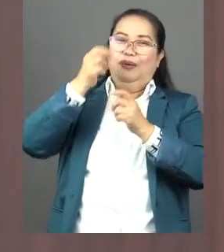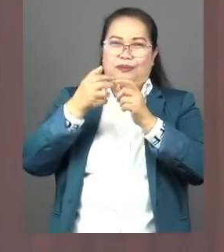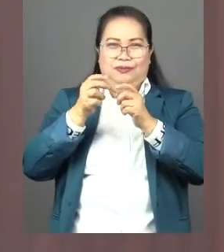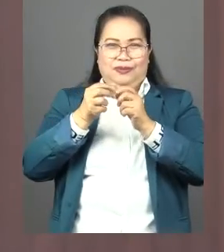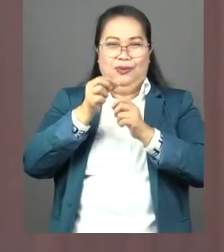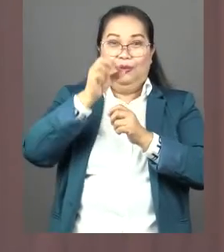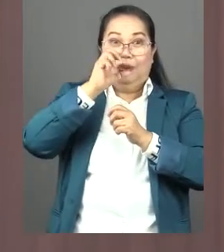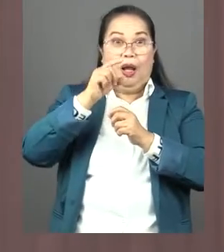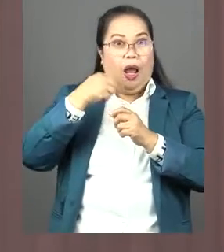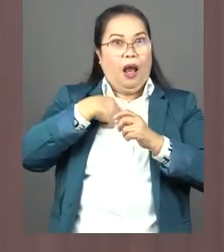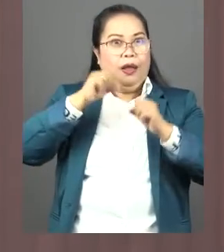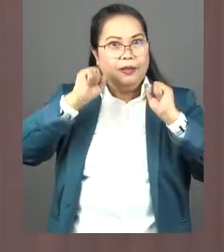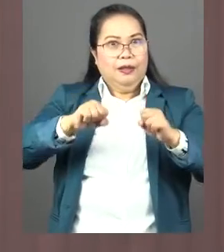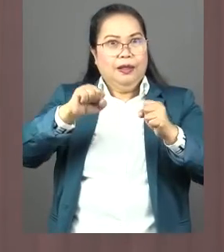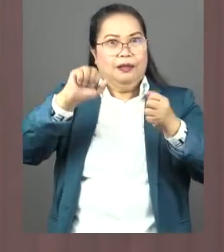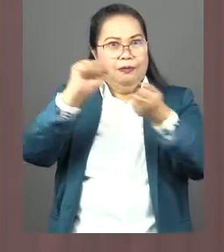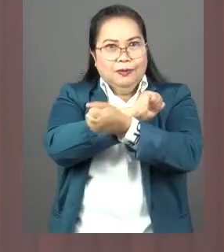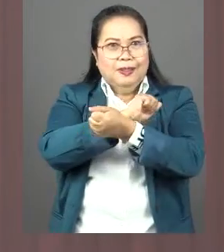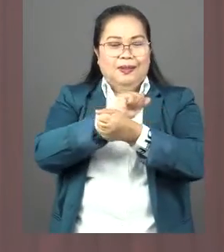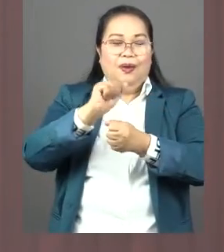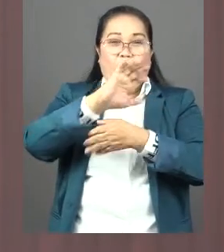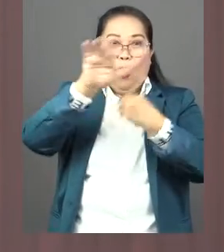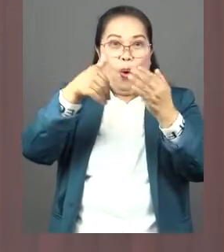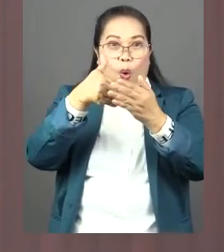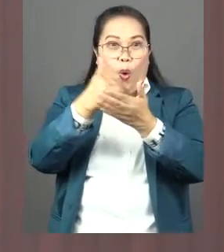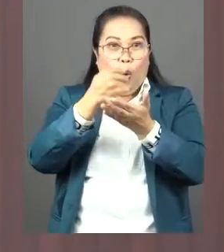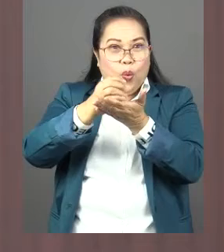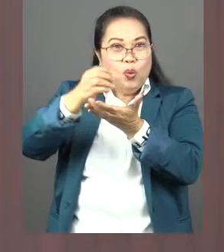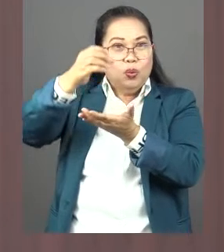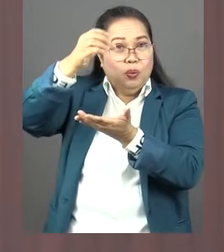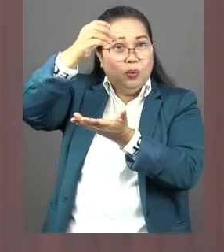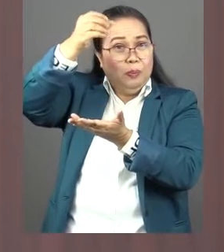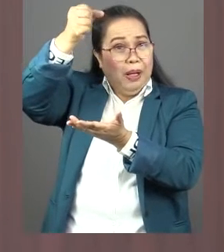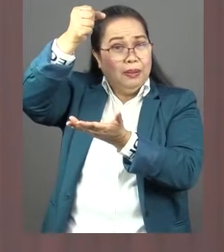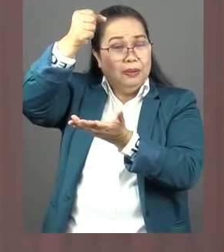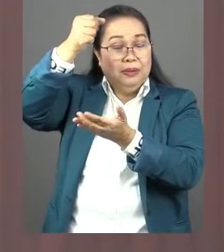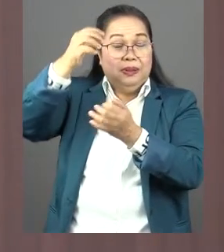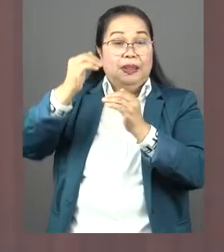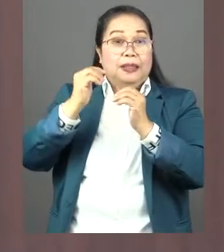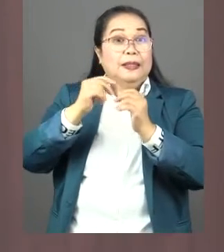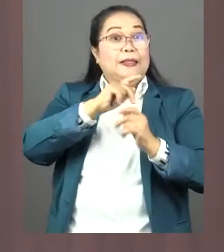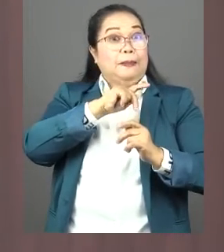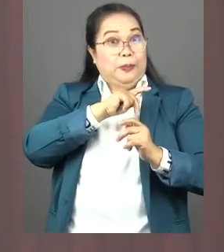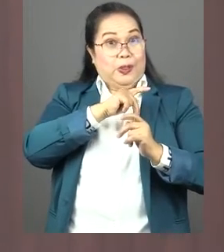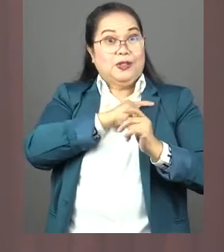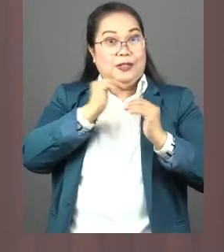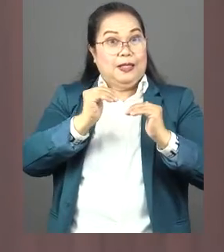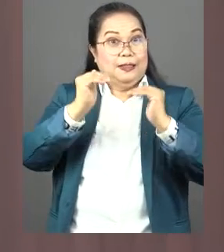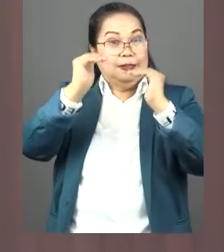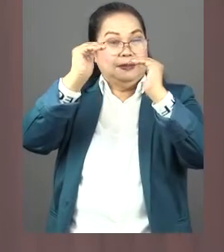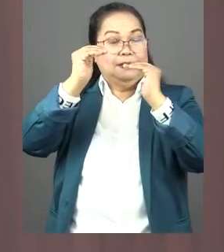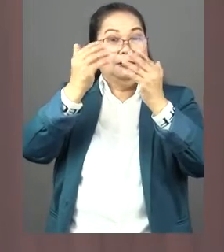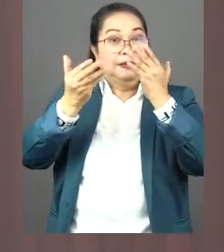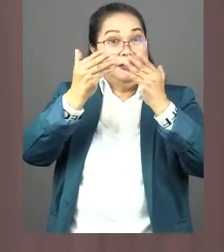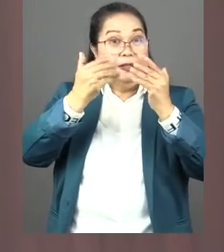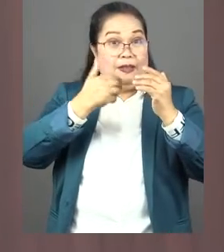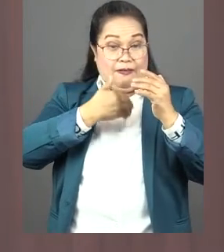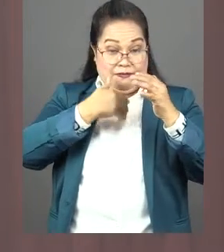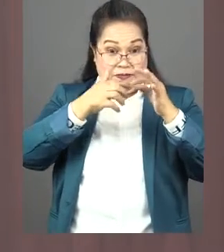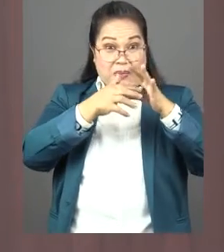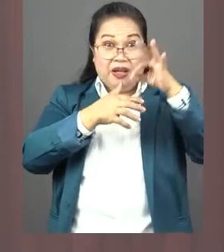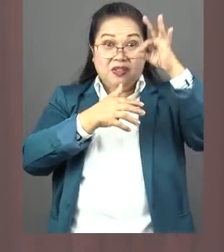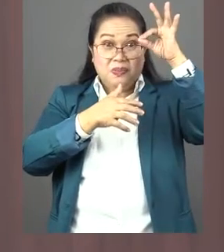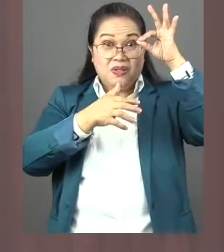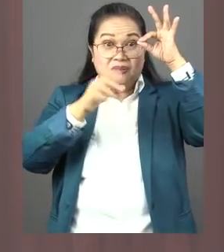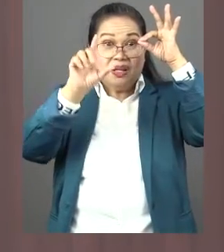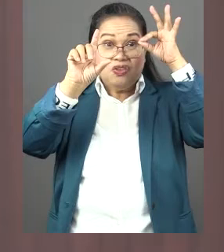can finish a whole bottle." You're following me, my friends. The principal escalation for church leaders is if my spiritual leader